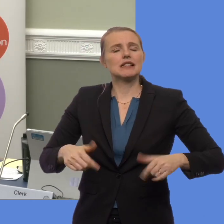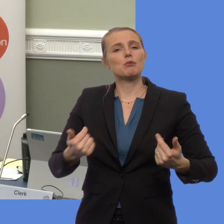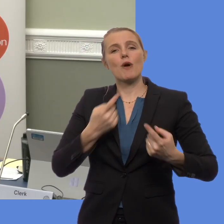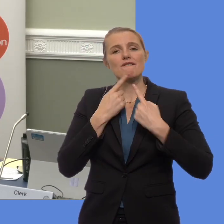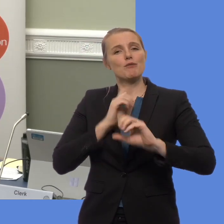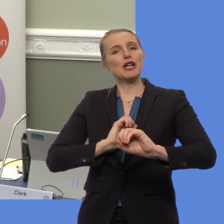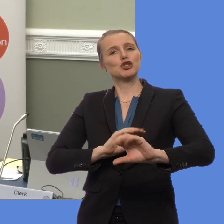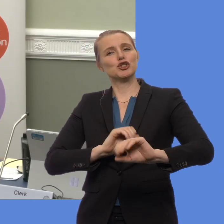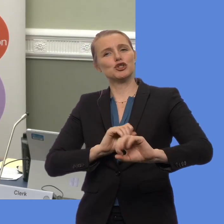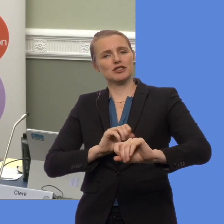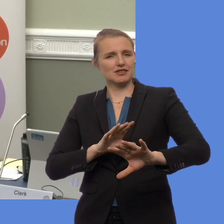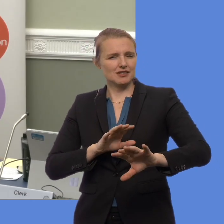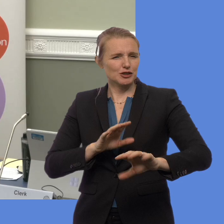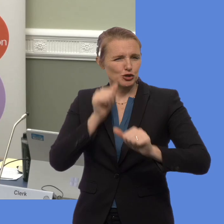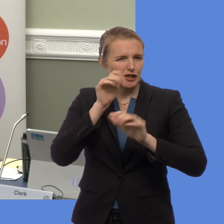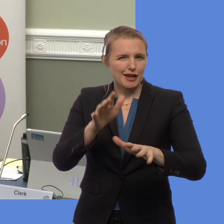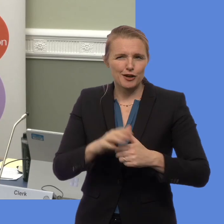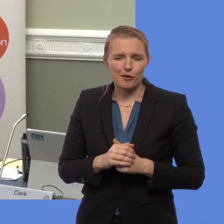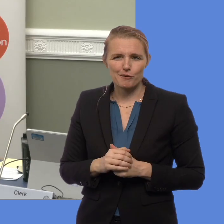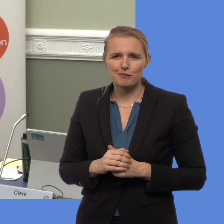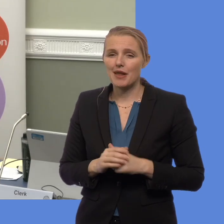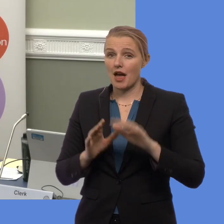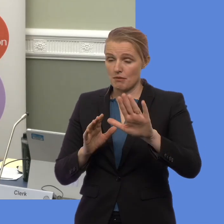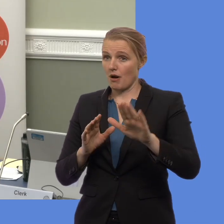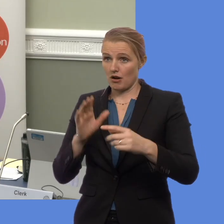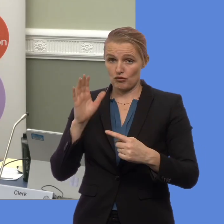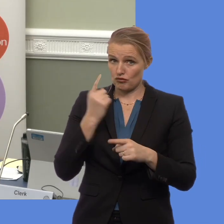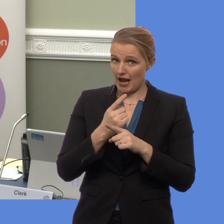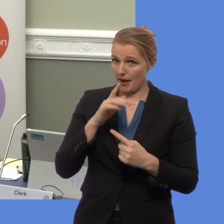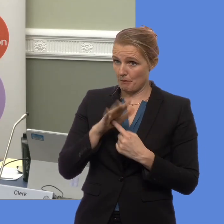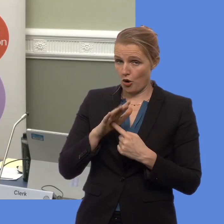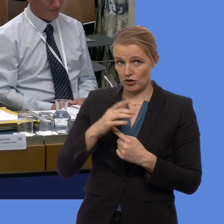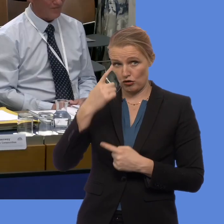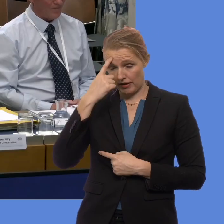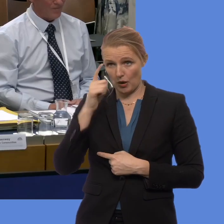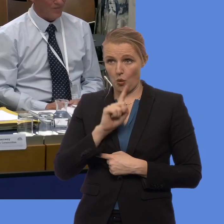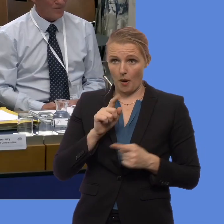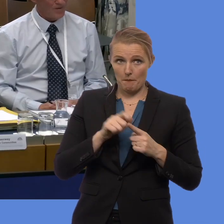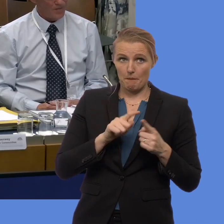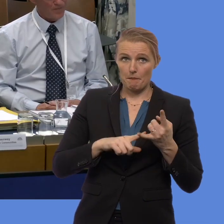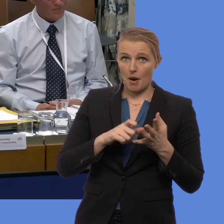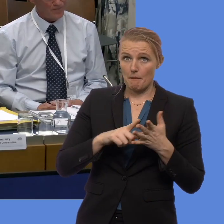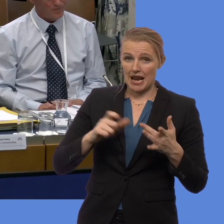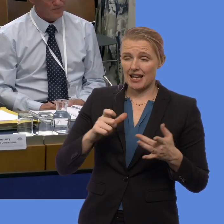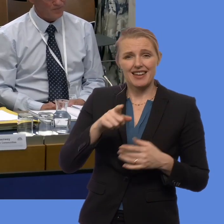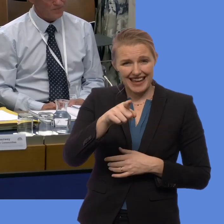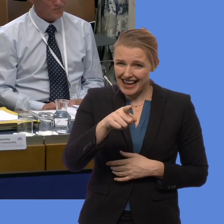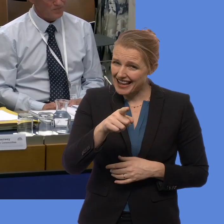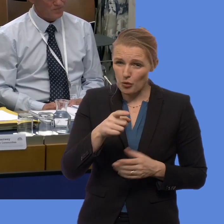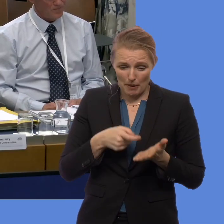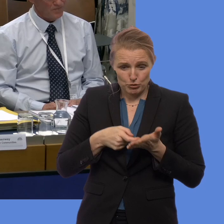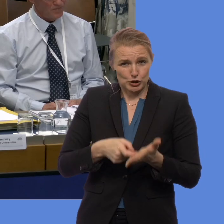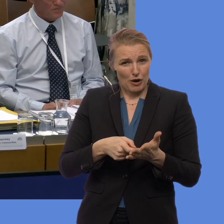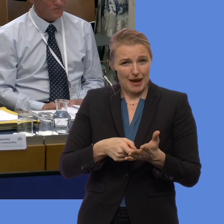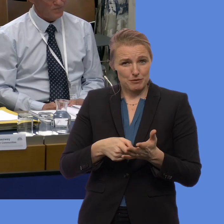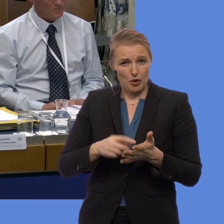in fairness to the panel. But if it helps us understand what may come along in committee stage, it served a purpose. And That prescribed one, for instance,